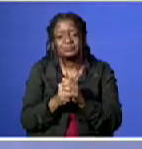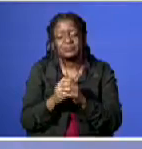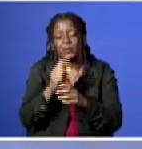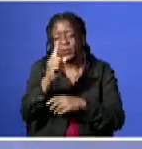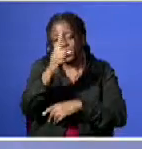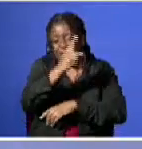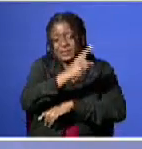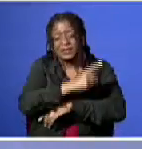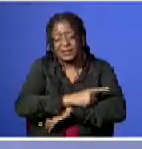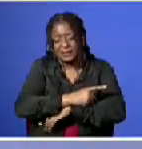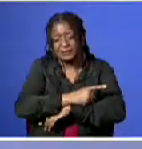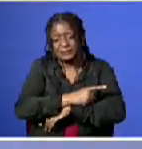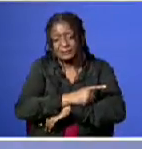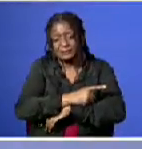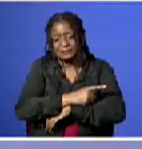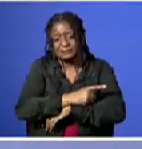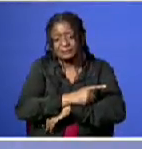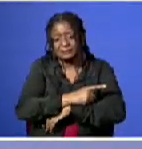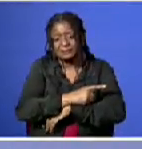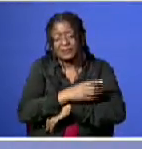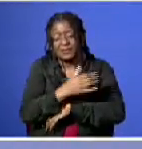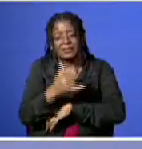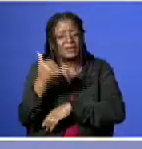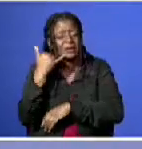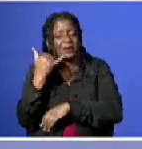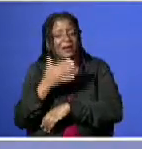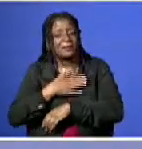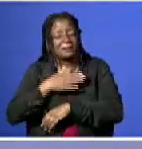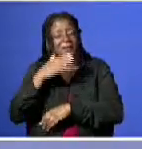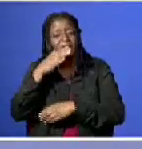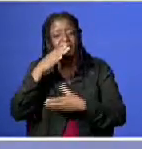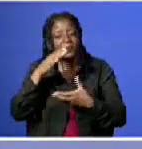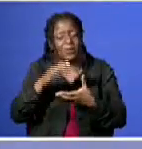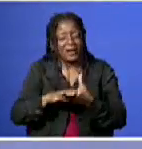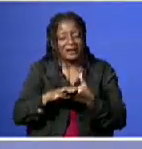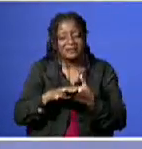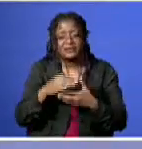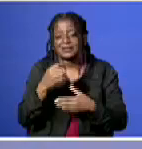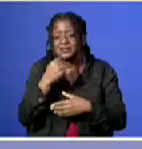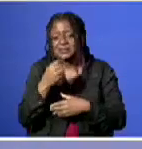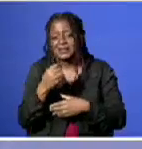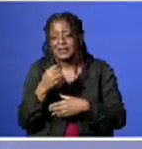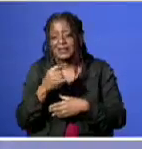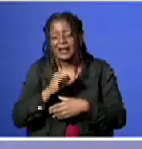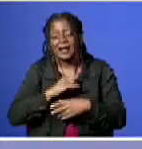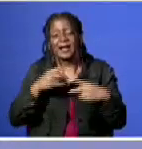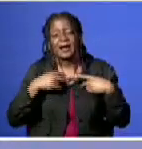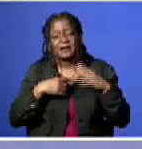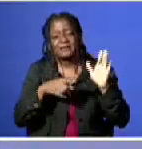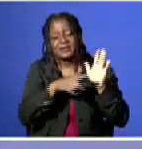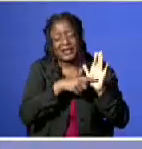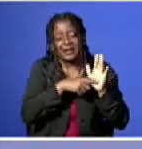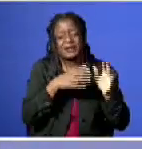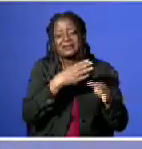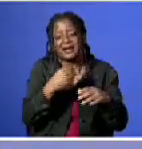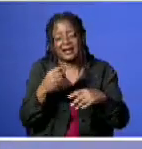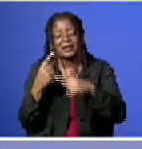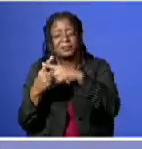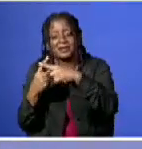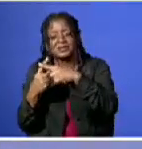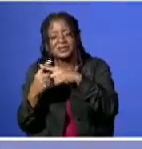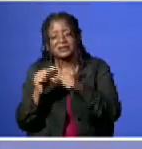one day, they call my wife and tell me I have a negative and a positive COVID